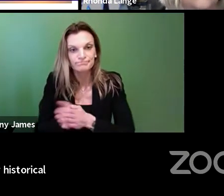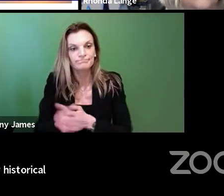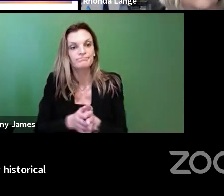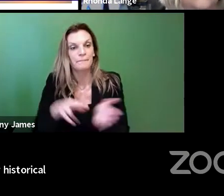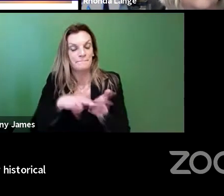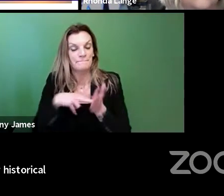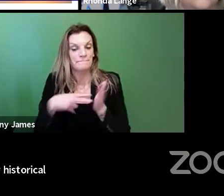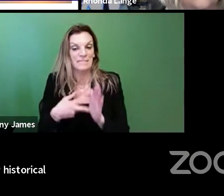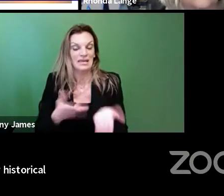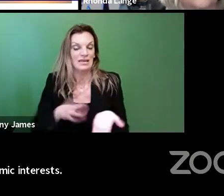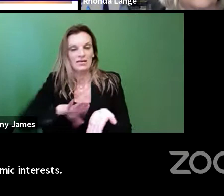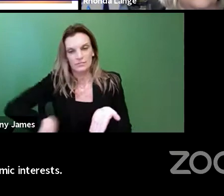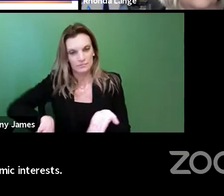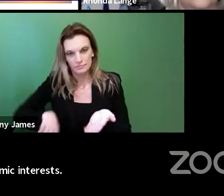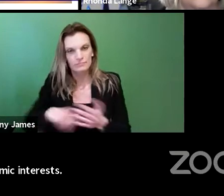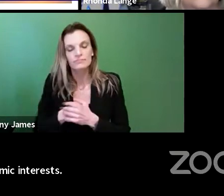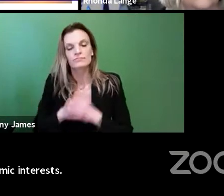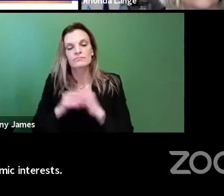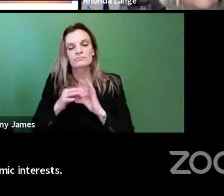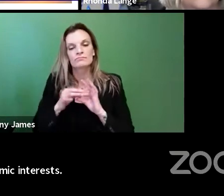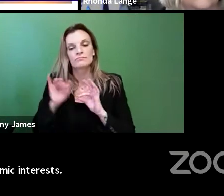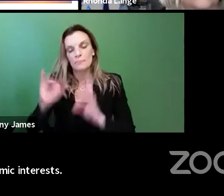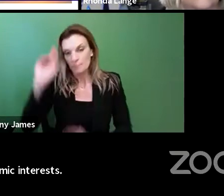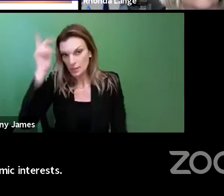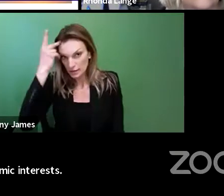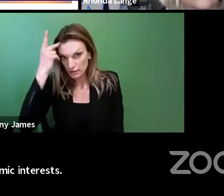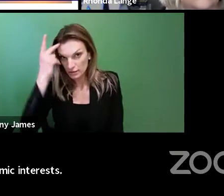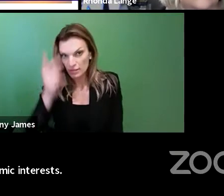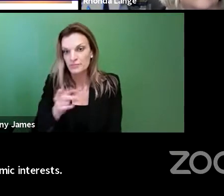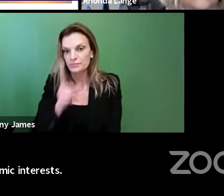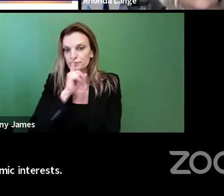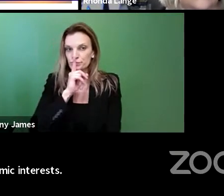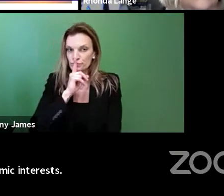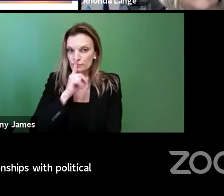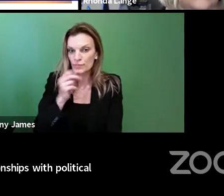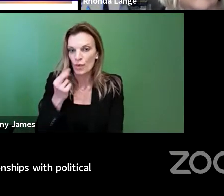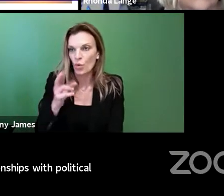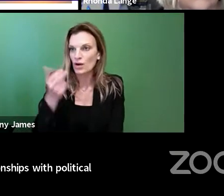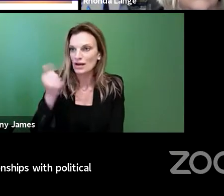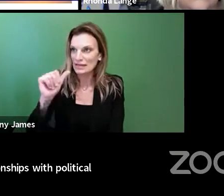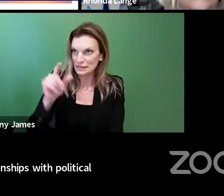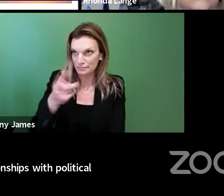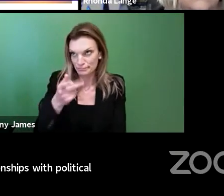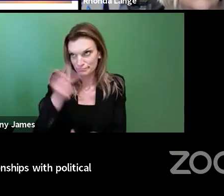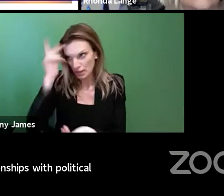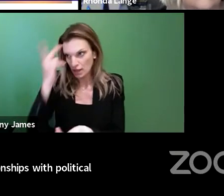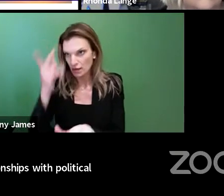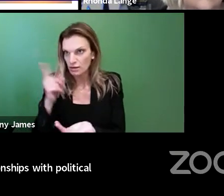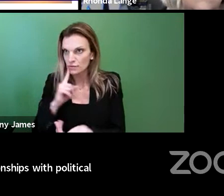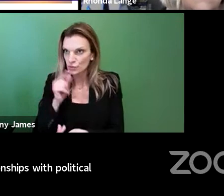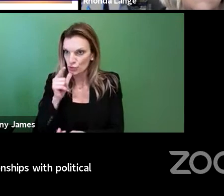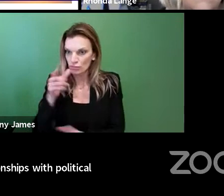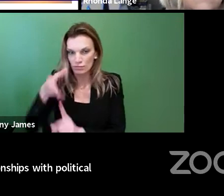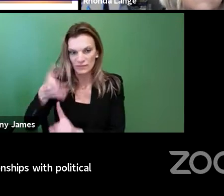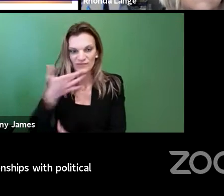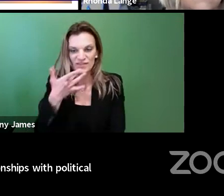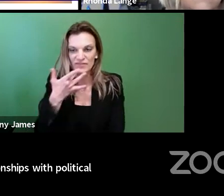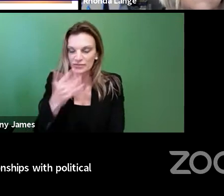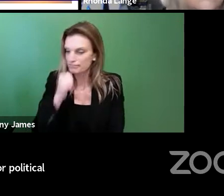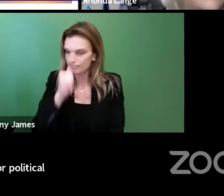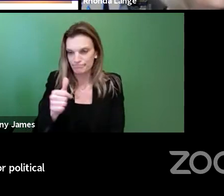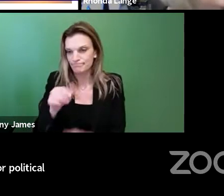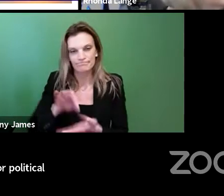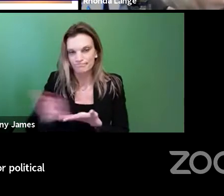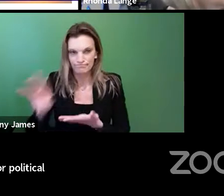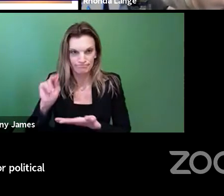not include relationships with political parties, incumbents, or political candidates. So, what do